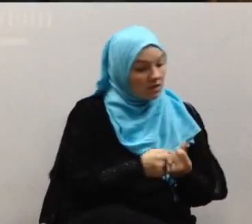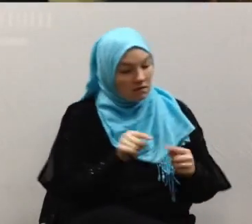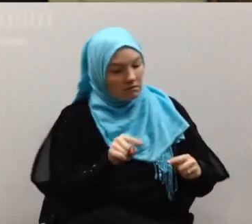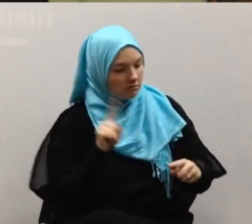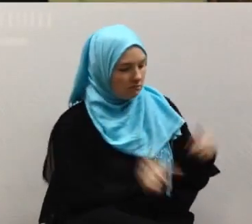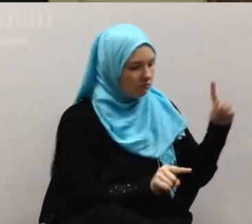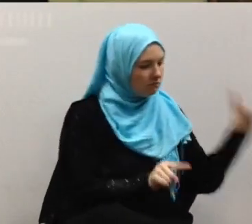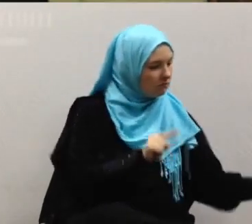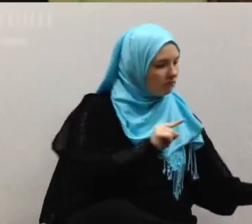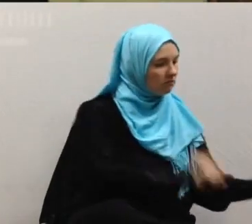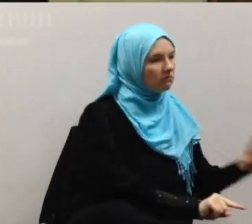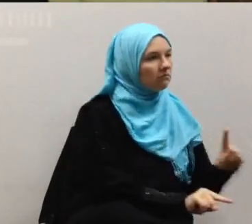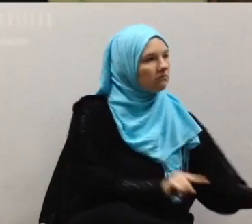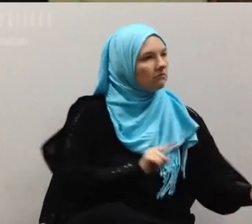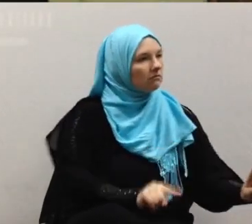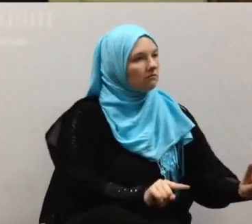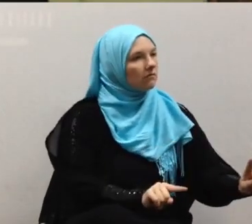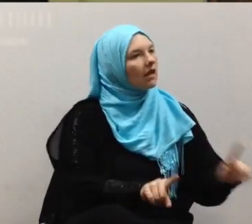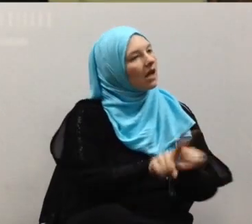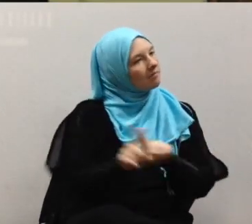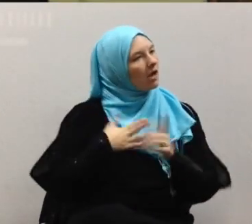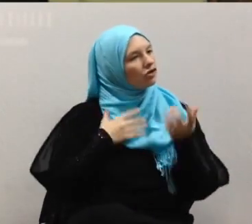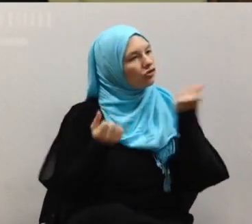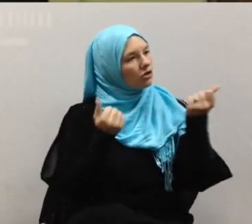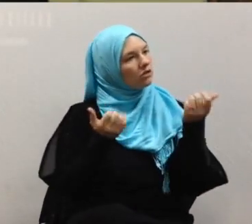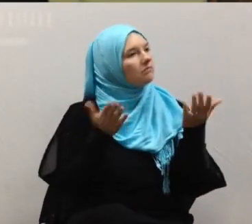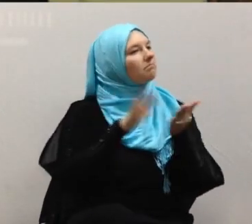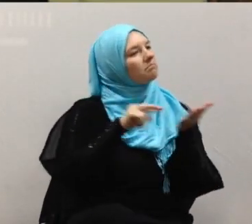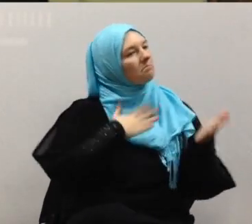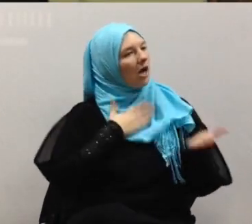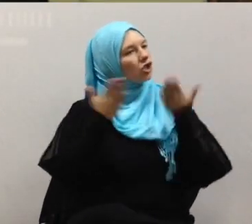service. They are at your service.